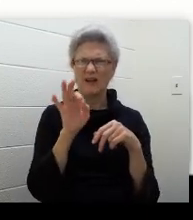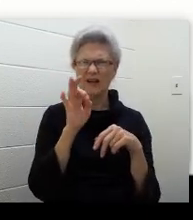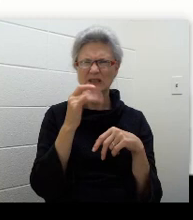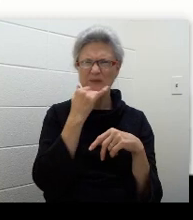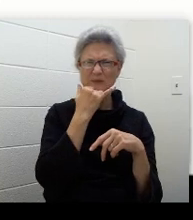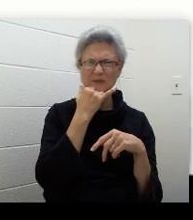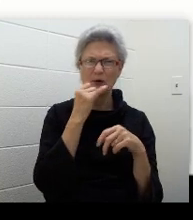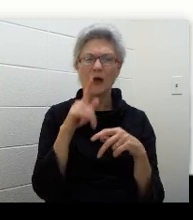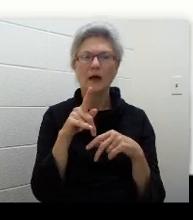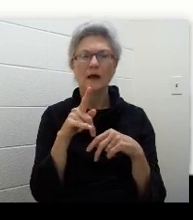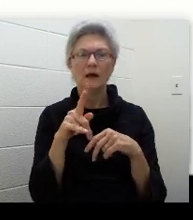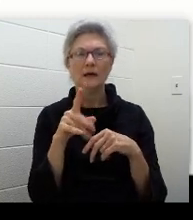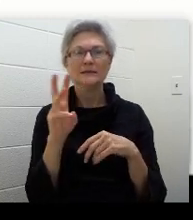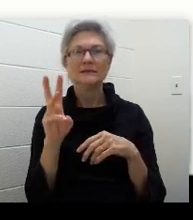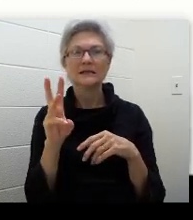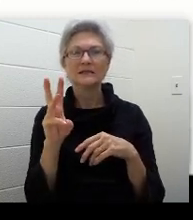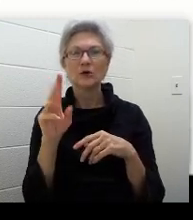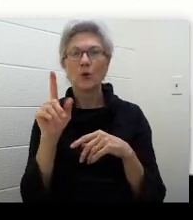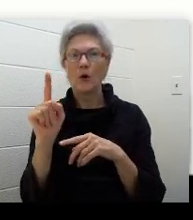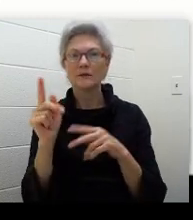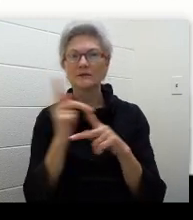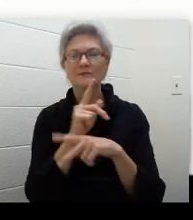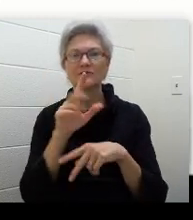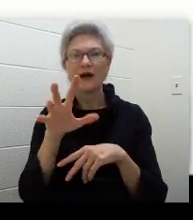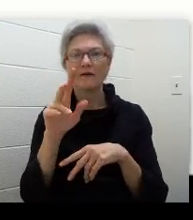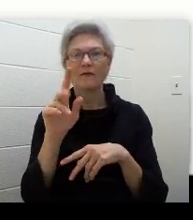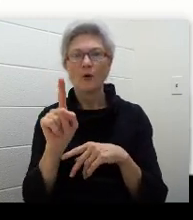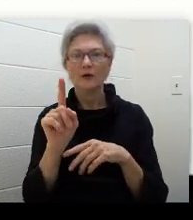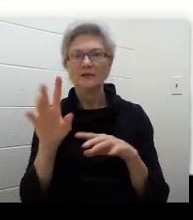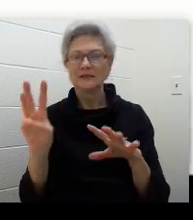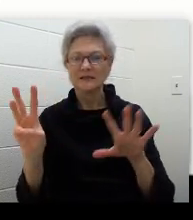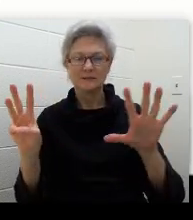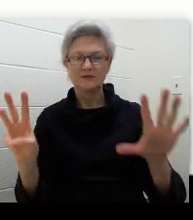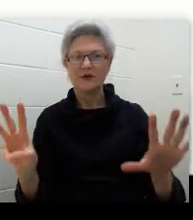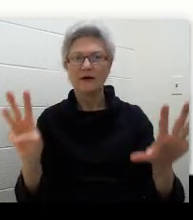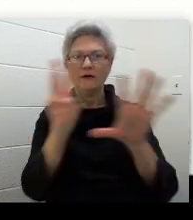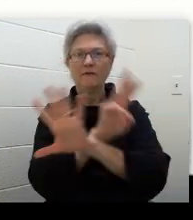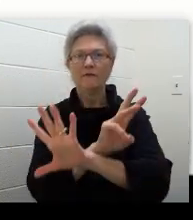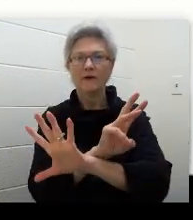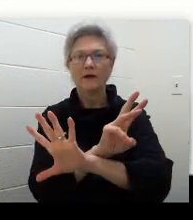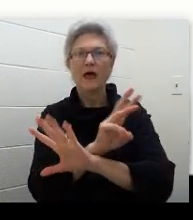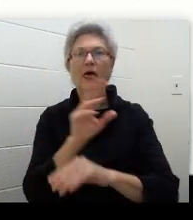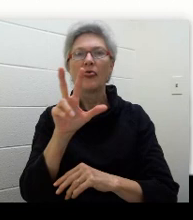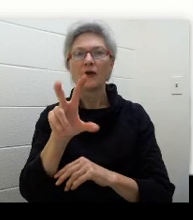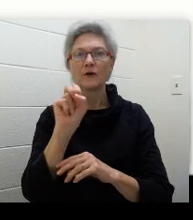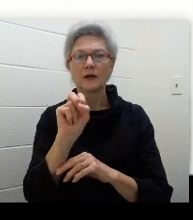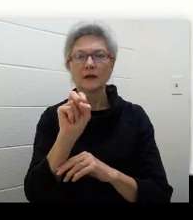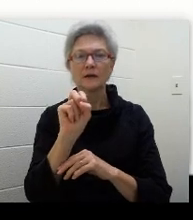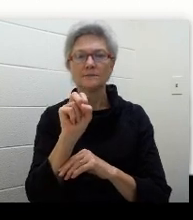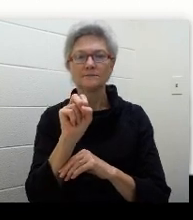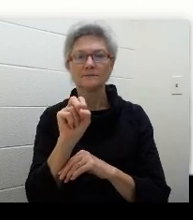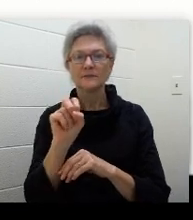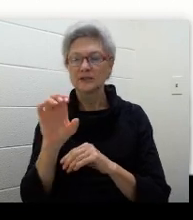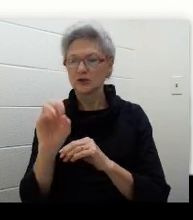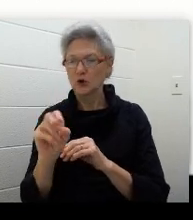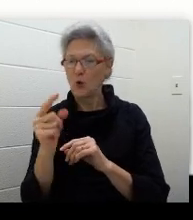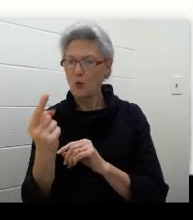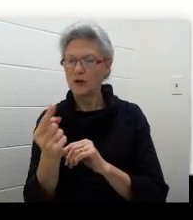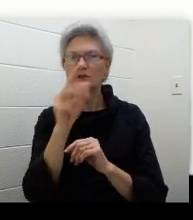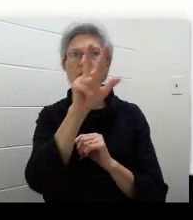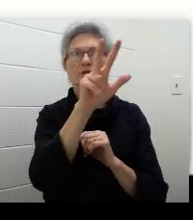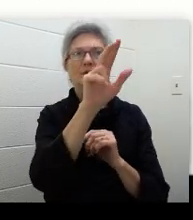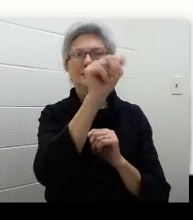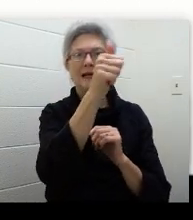mistake. Okay, so 6 ones times 5 ones. I know that that's 30, right, which means no ones and 3